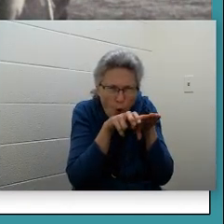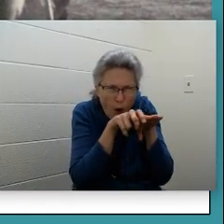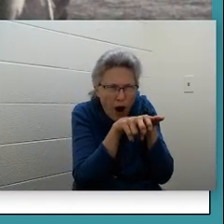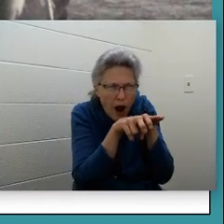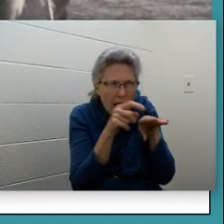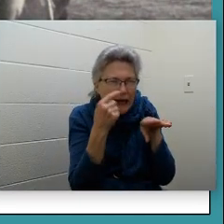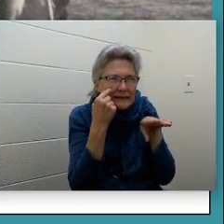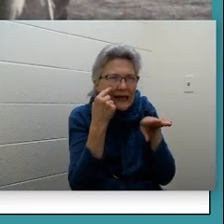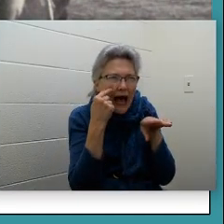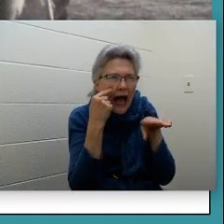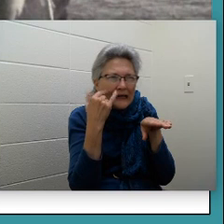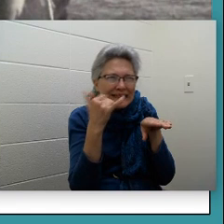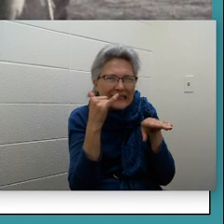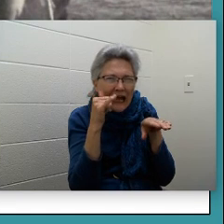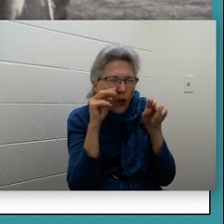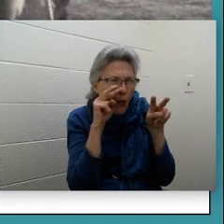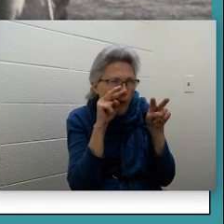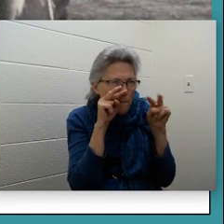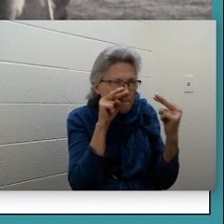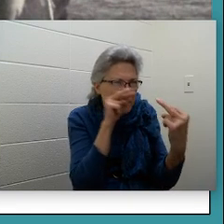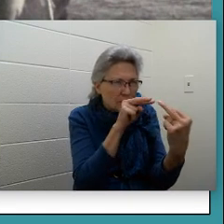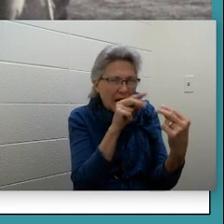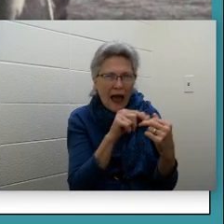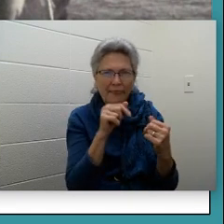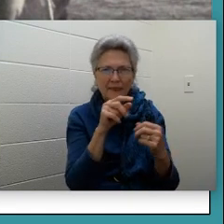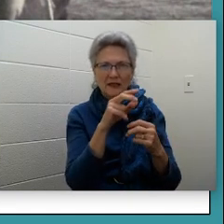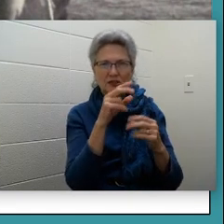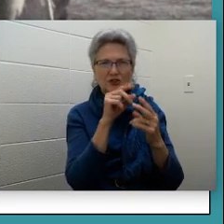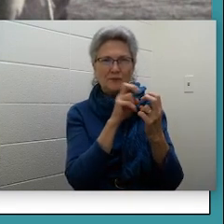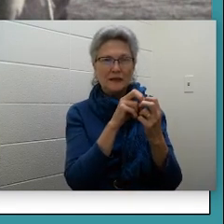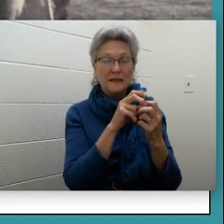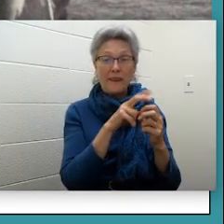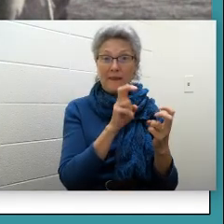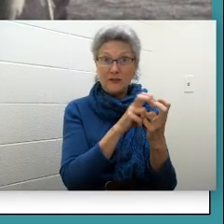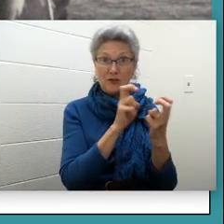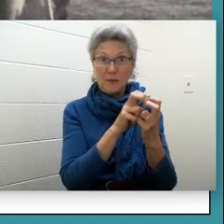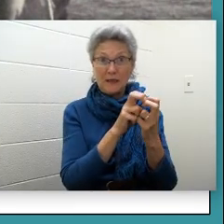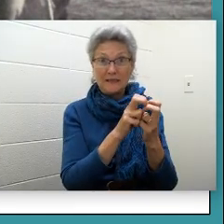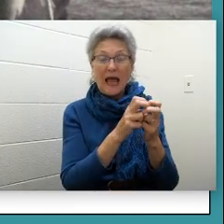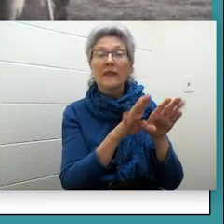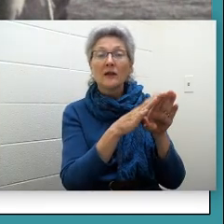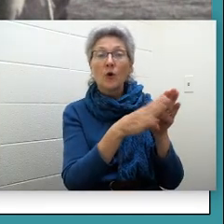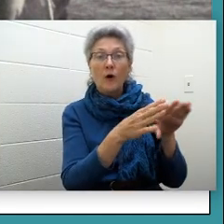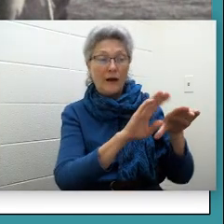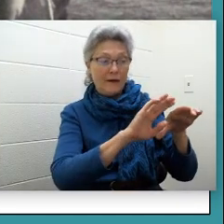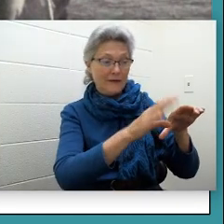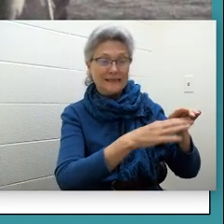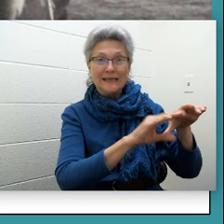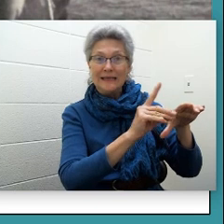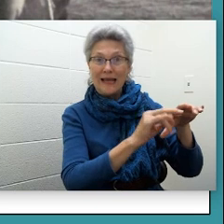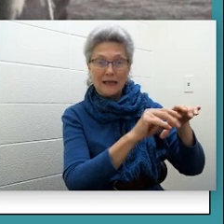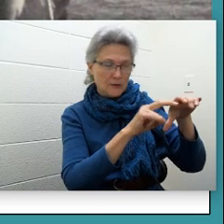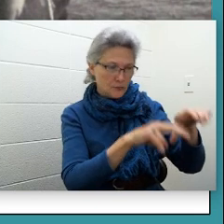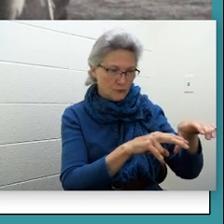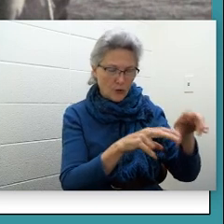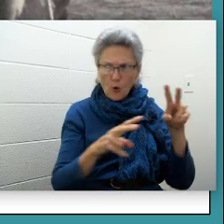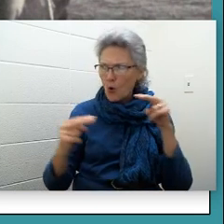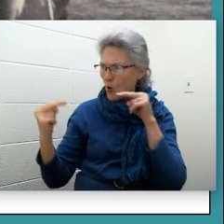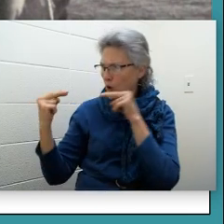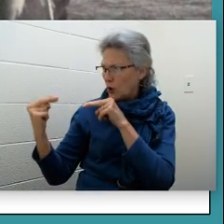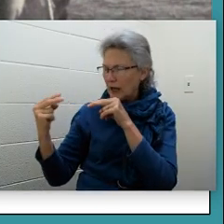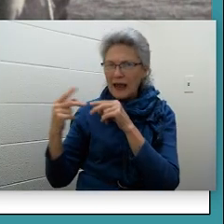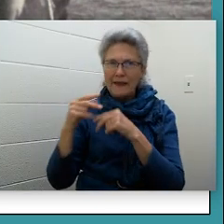upon the chipmunk. And there sat the chipmunk at the mouth of his den, motionless, with his eyes fixed upon